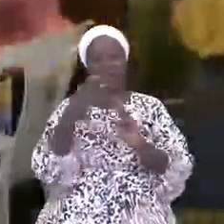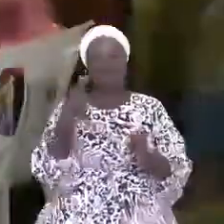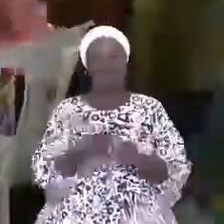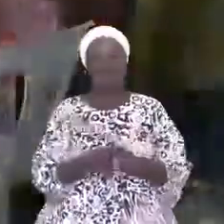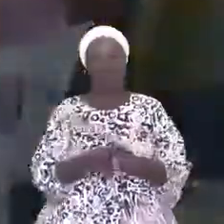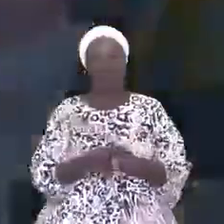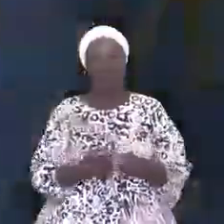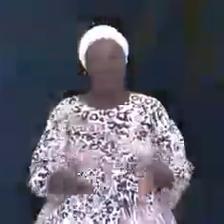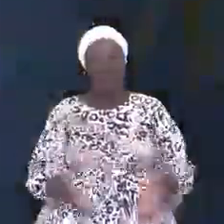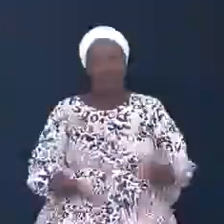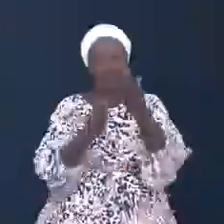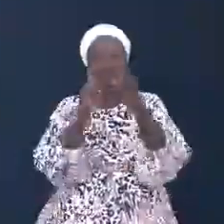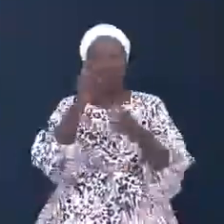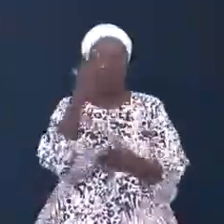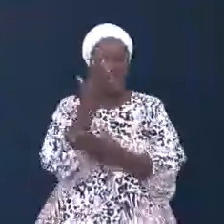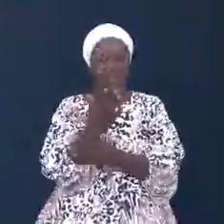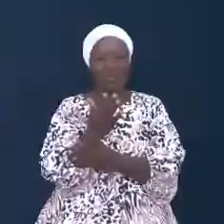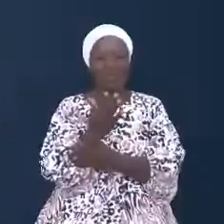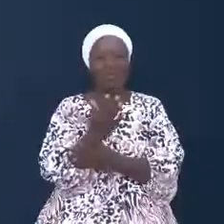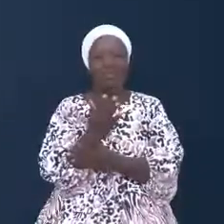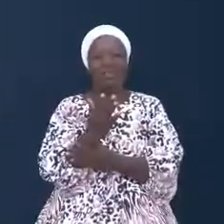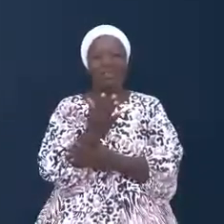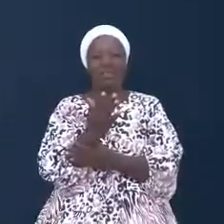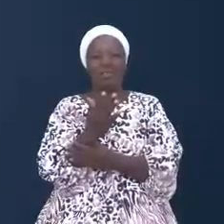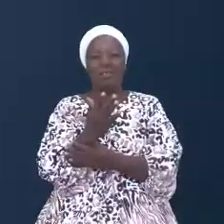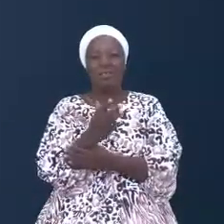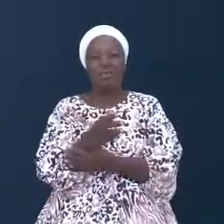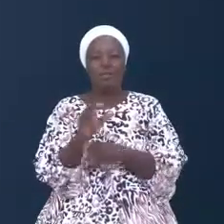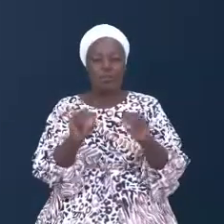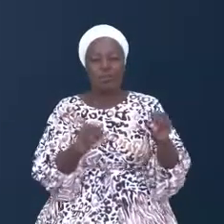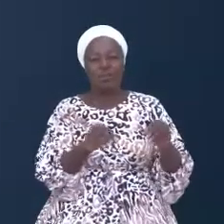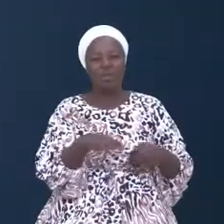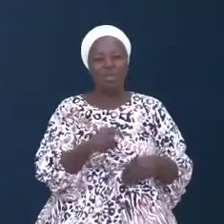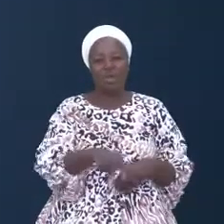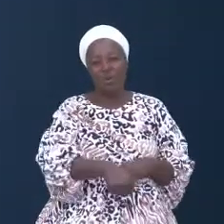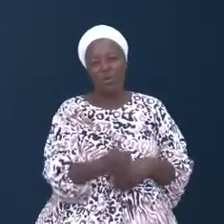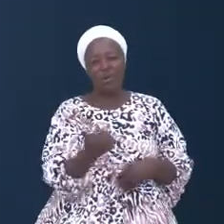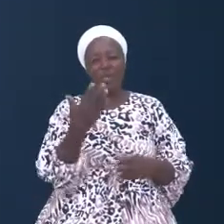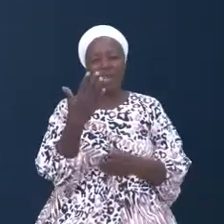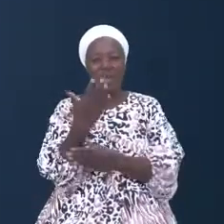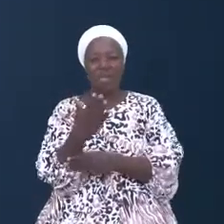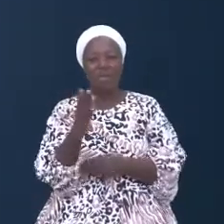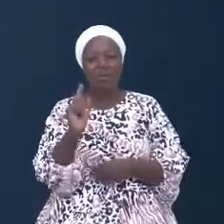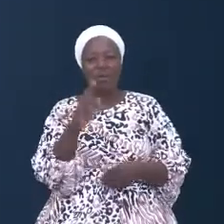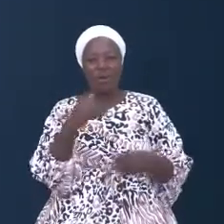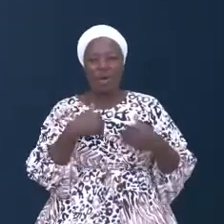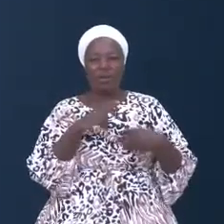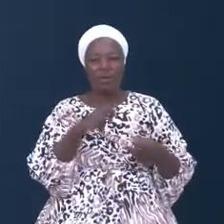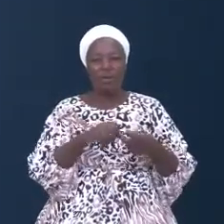You raise up one hand. You lay the other hand where you have the problem.